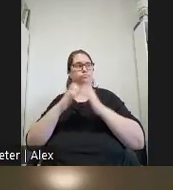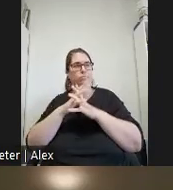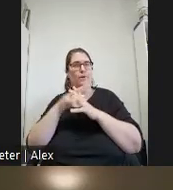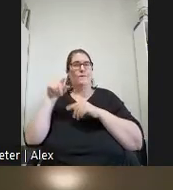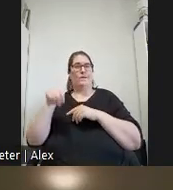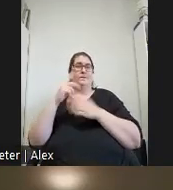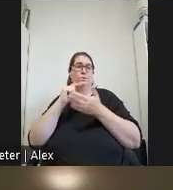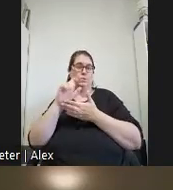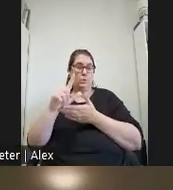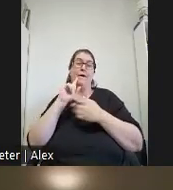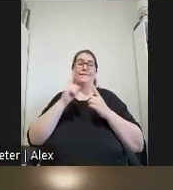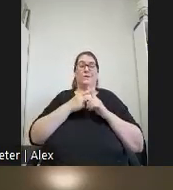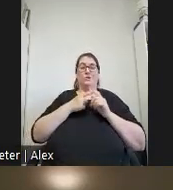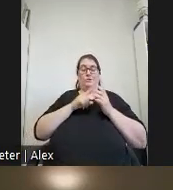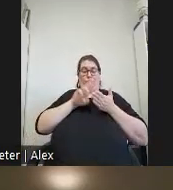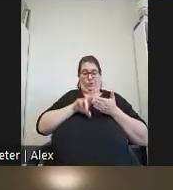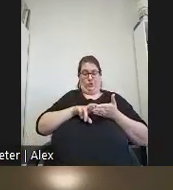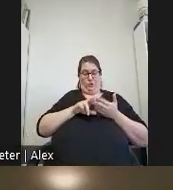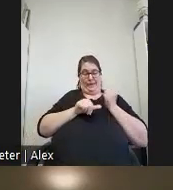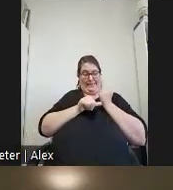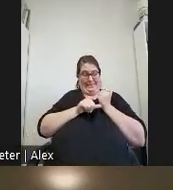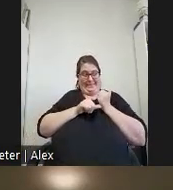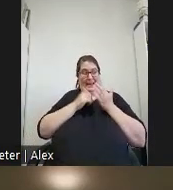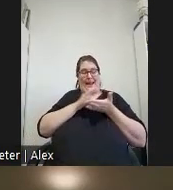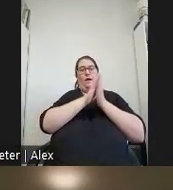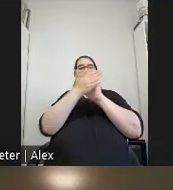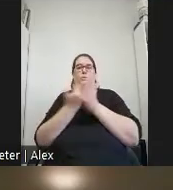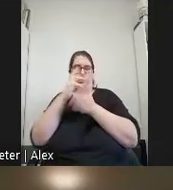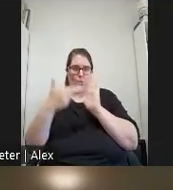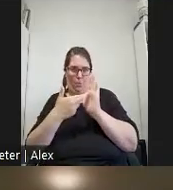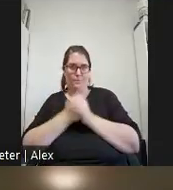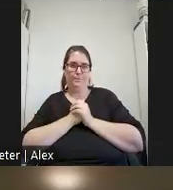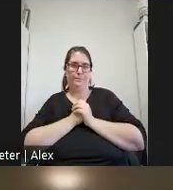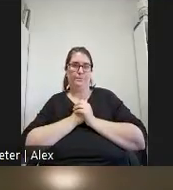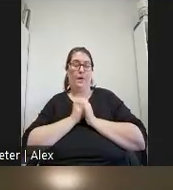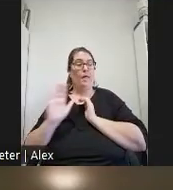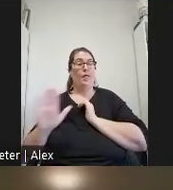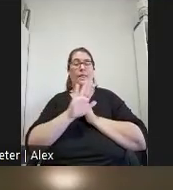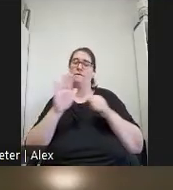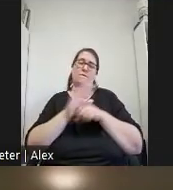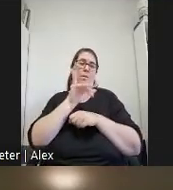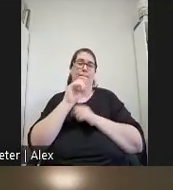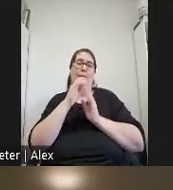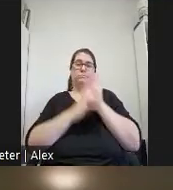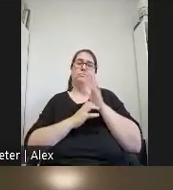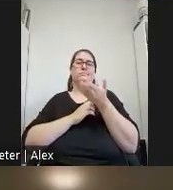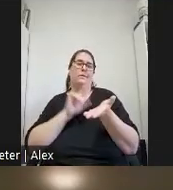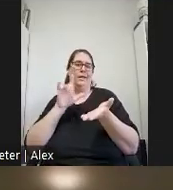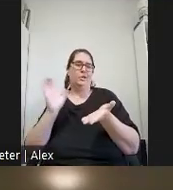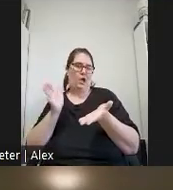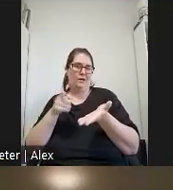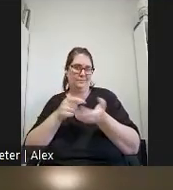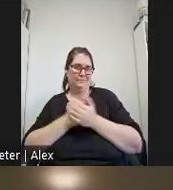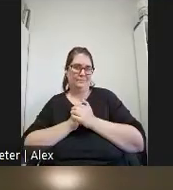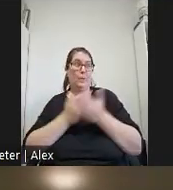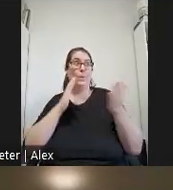first as a research and project assistant and now in their new role. You can find a link to their full bios in the chat. Welcome,